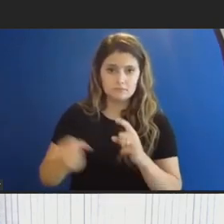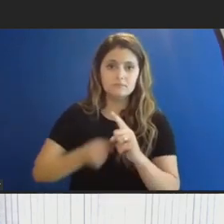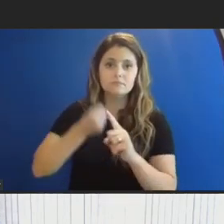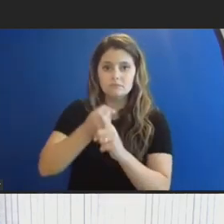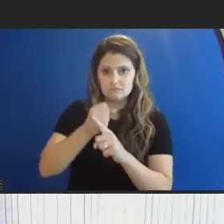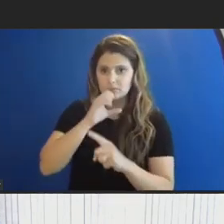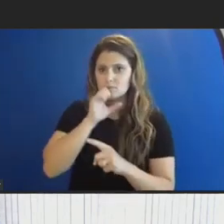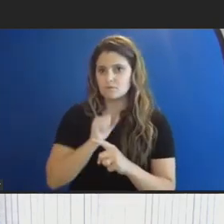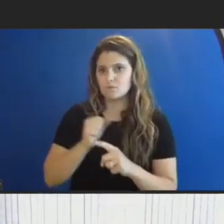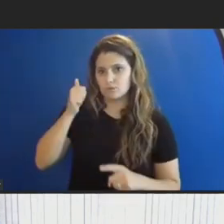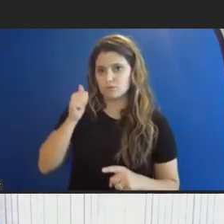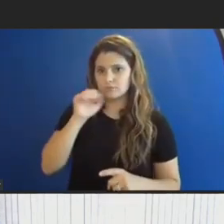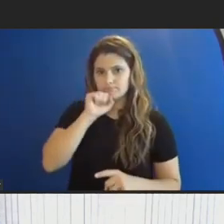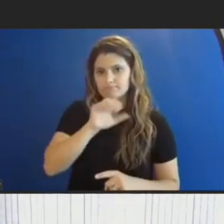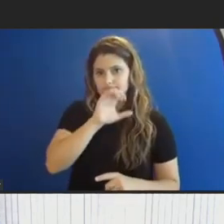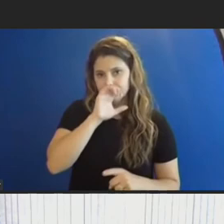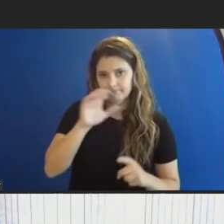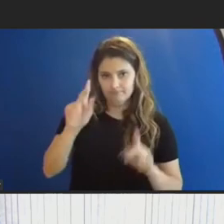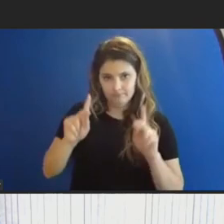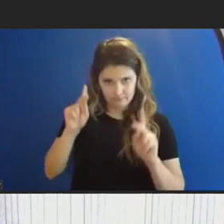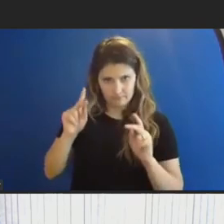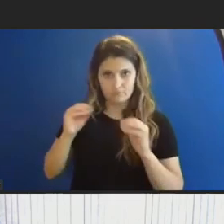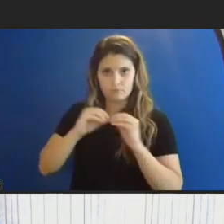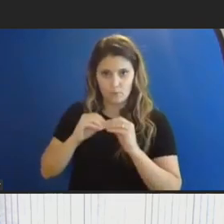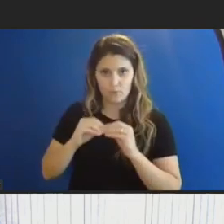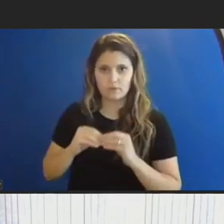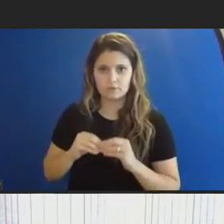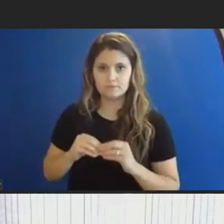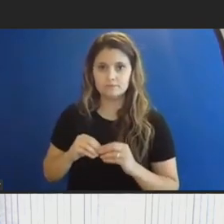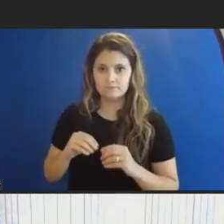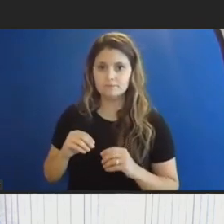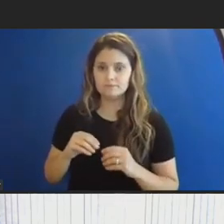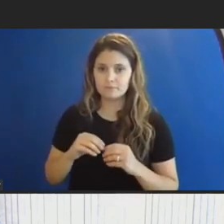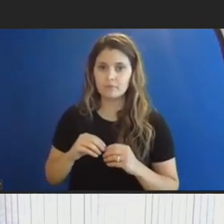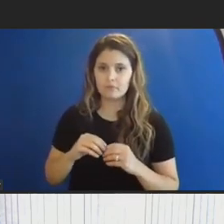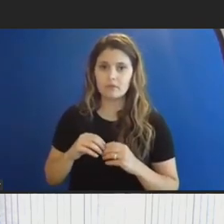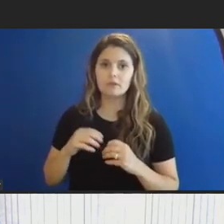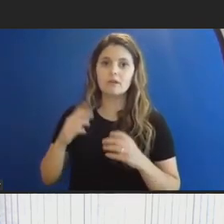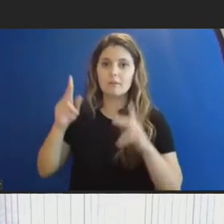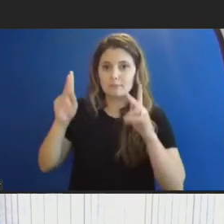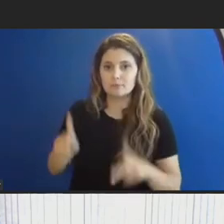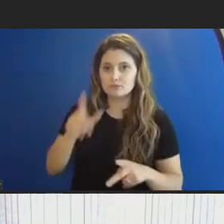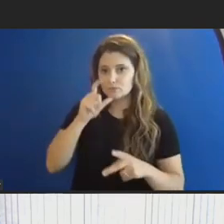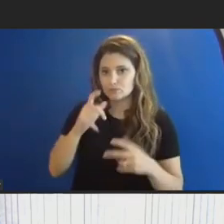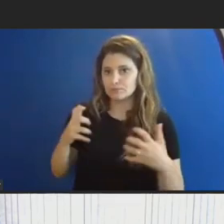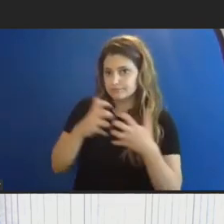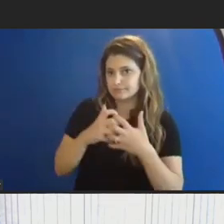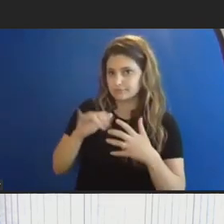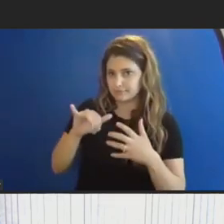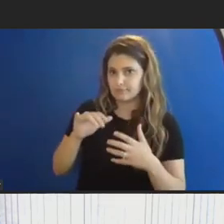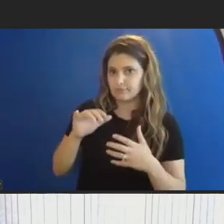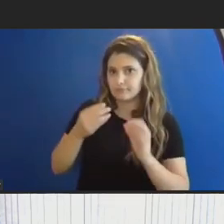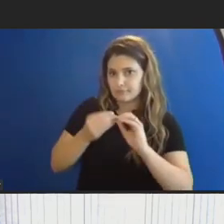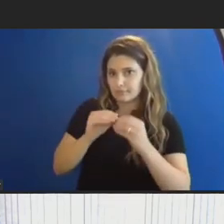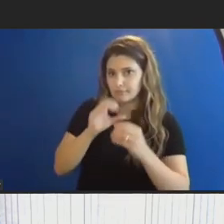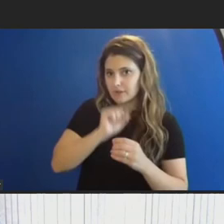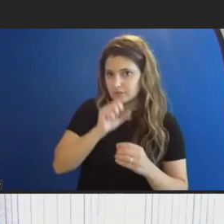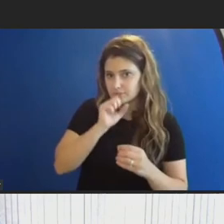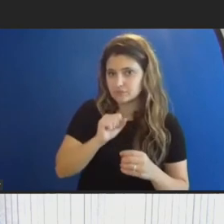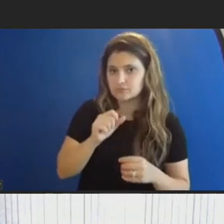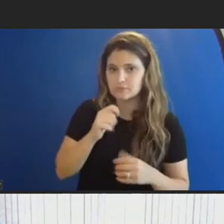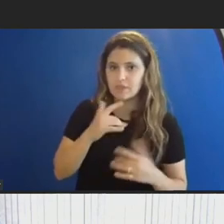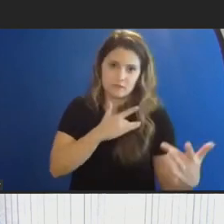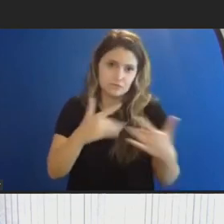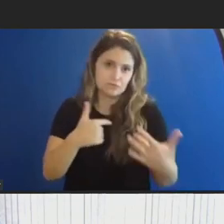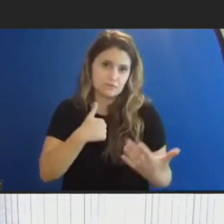older part of our population more. Being a person that fits in that demographic, that concerns